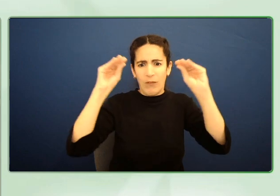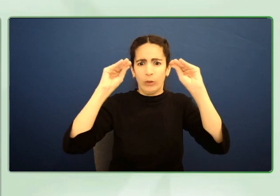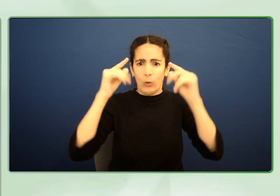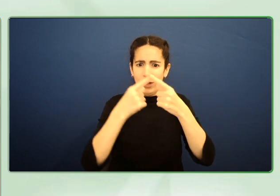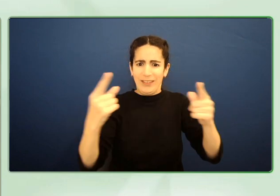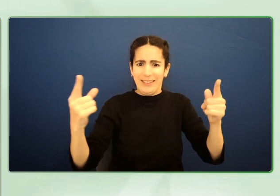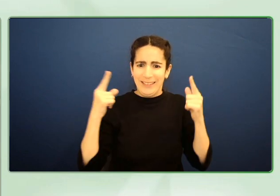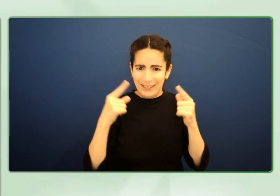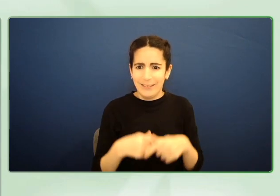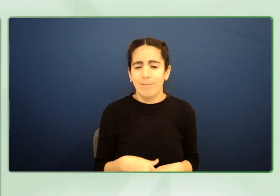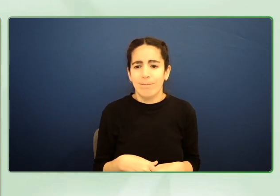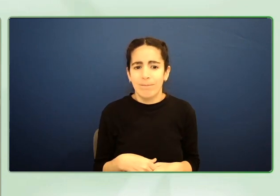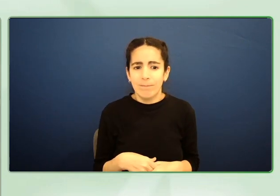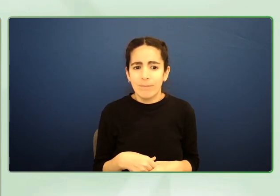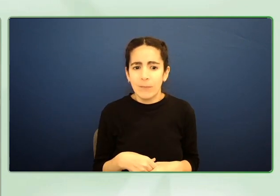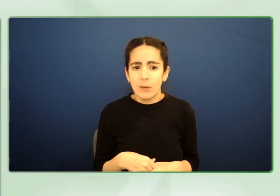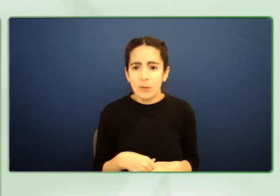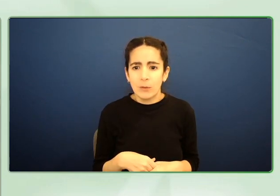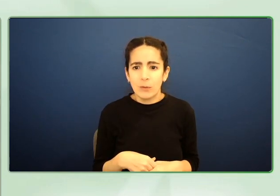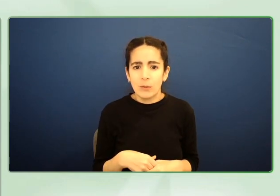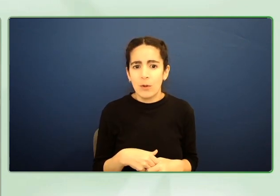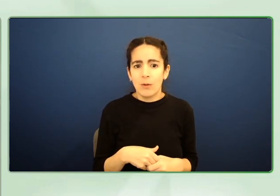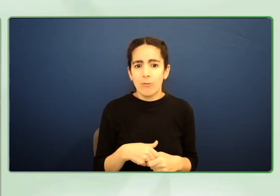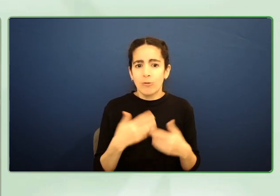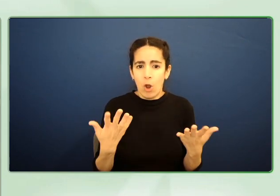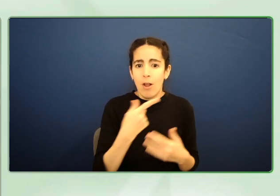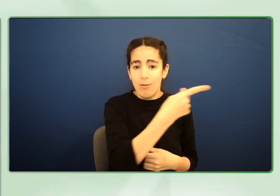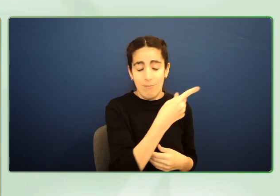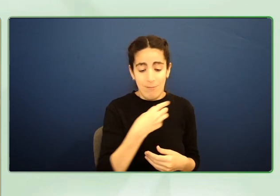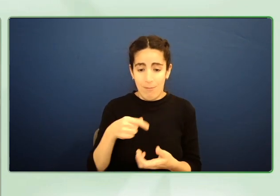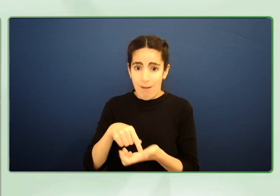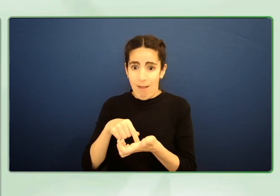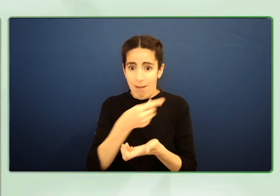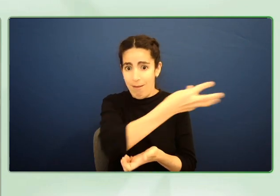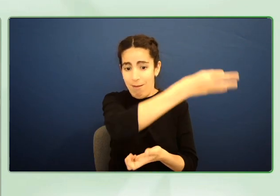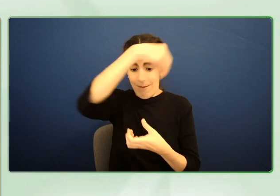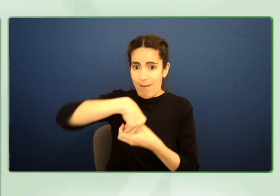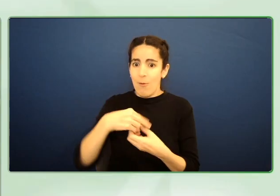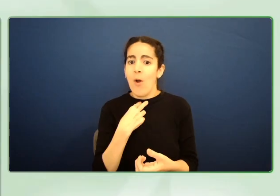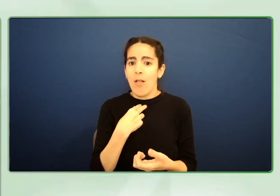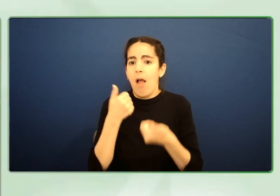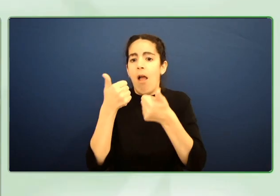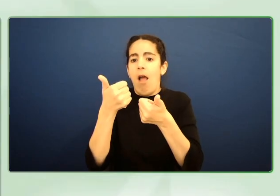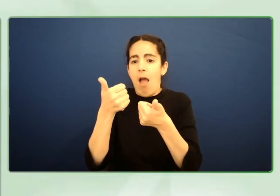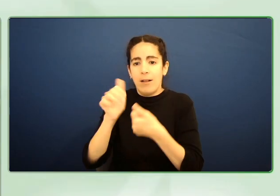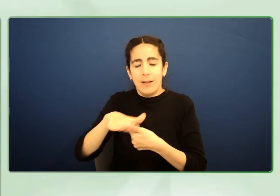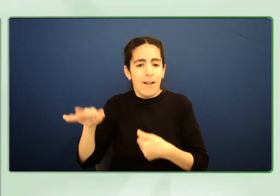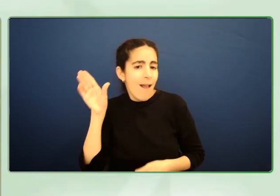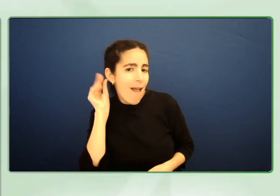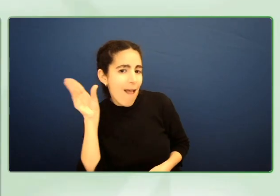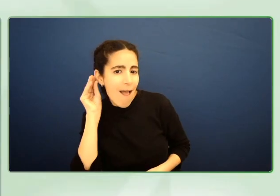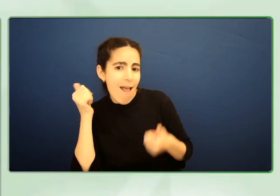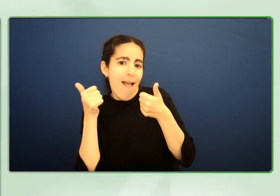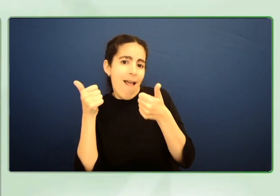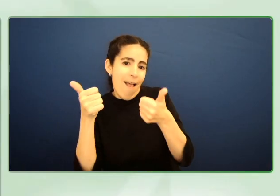her voice in this game is a huge benefit for our children. Okay, fantastic. I mean, well done. Certainly, let's come back to questions, but again, well done. Thank